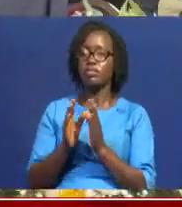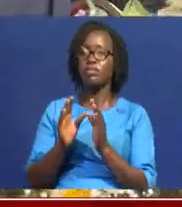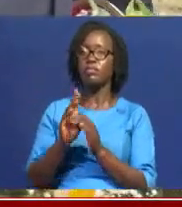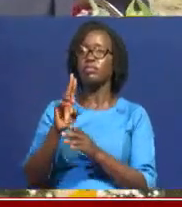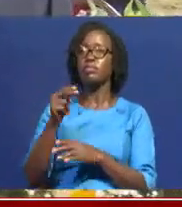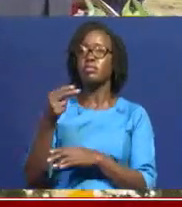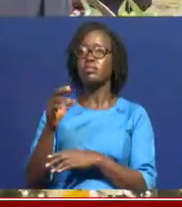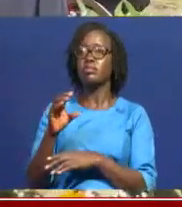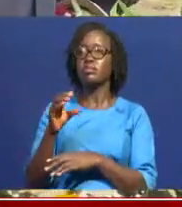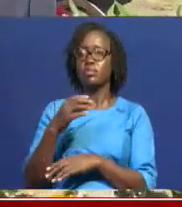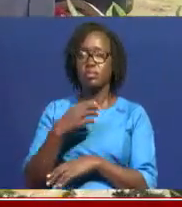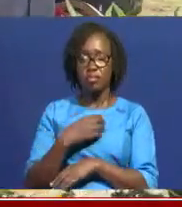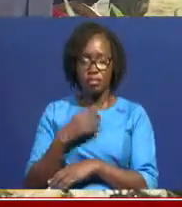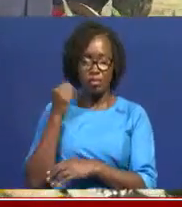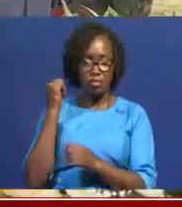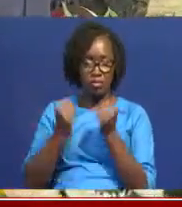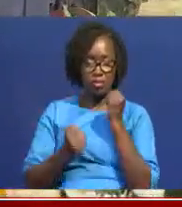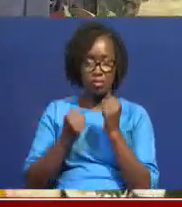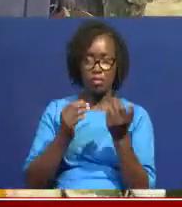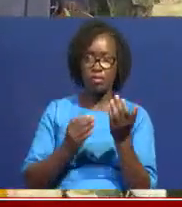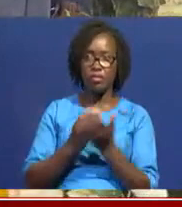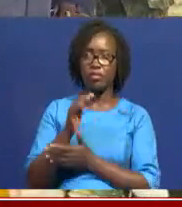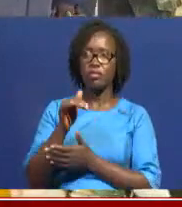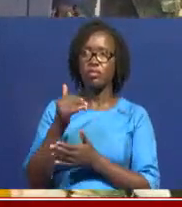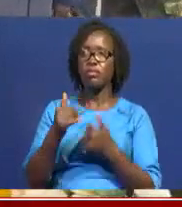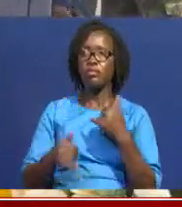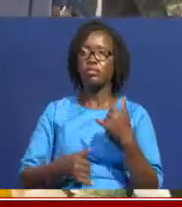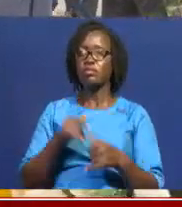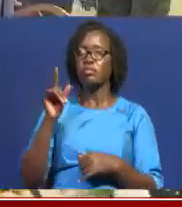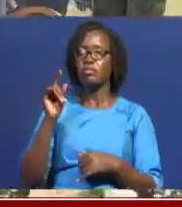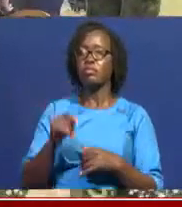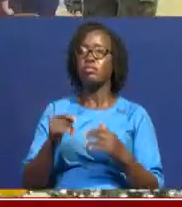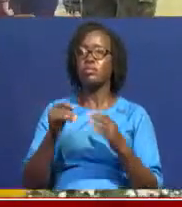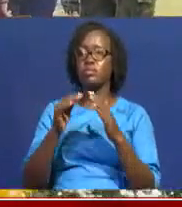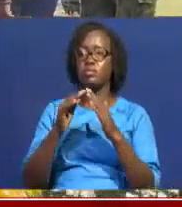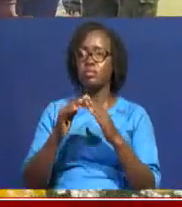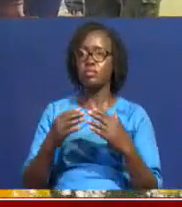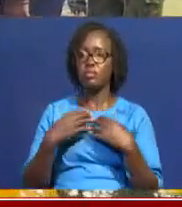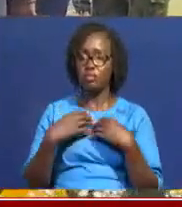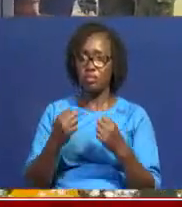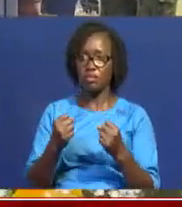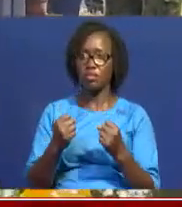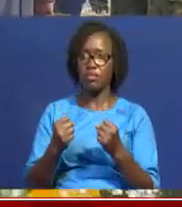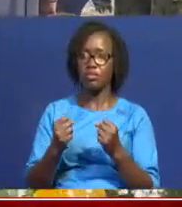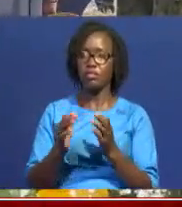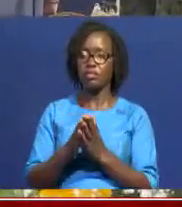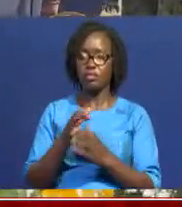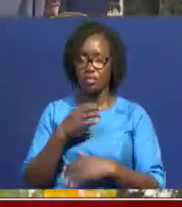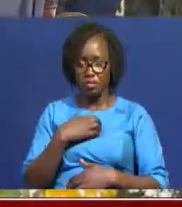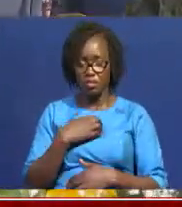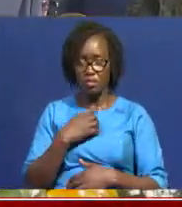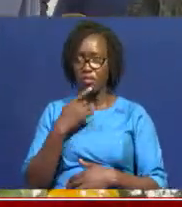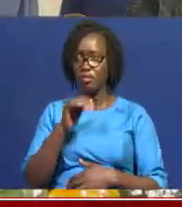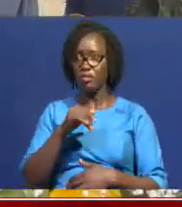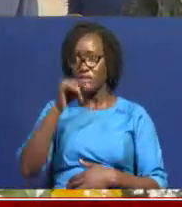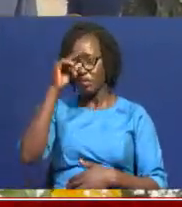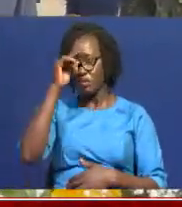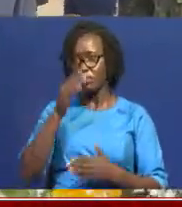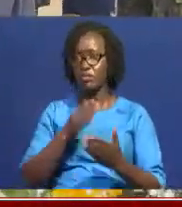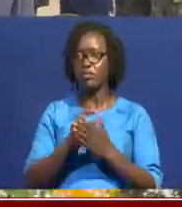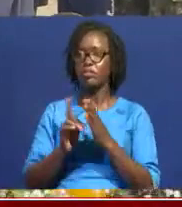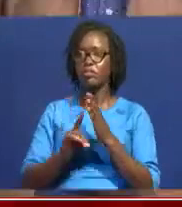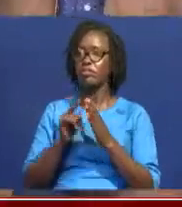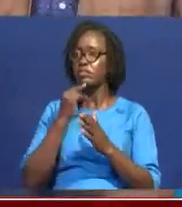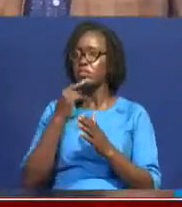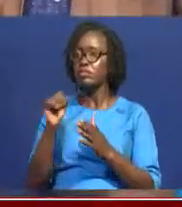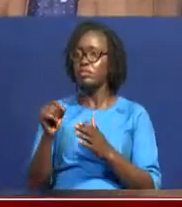coverage for retired athletes that will ensure they enjoy affordable health care upon retirement. Ababu said that the government, through his ministry,